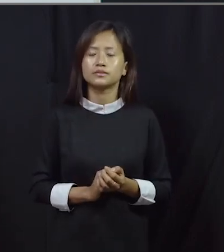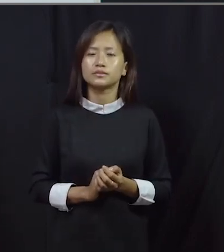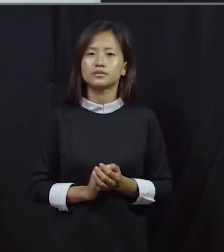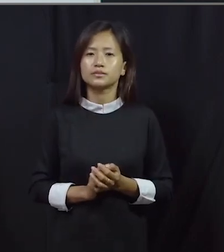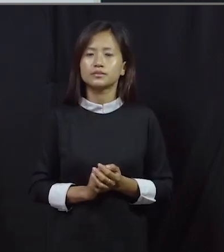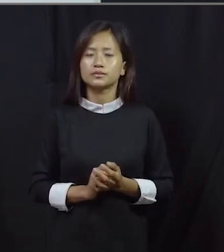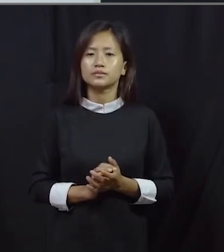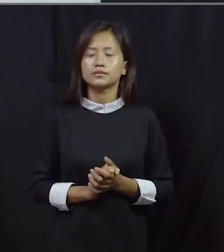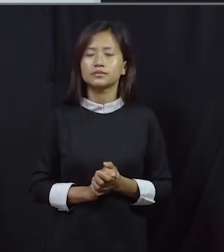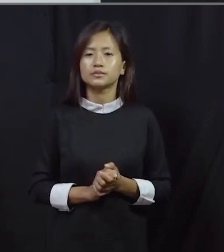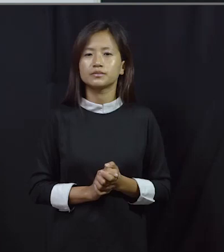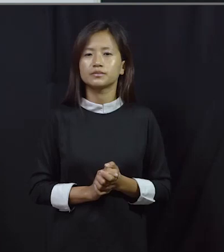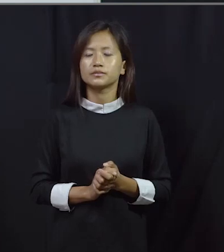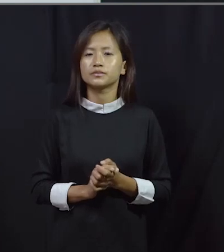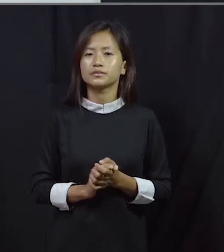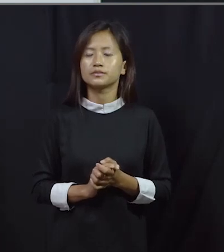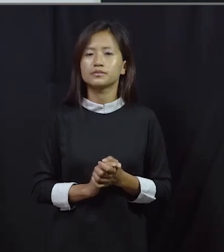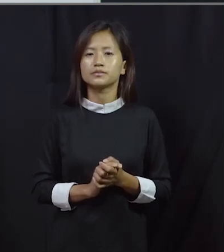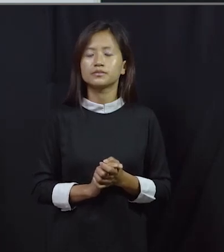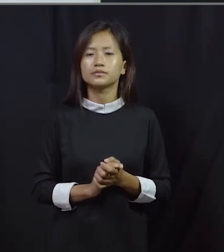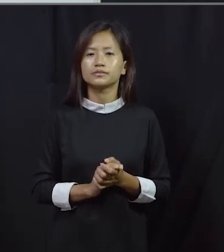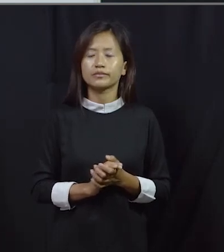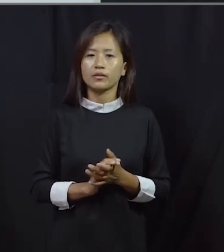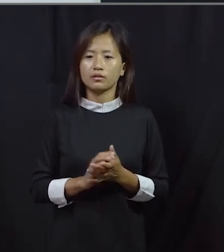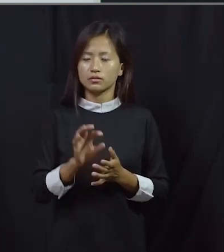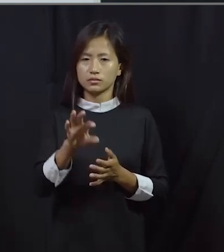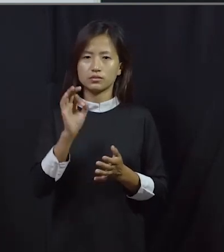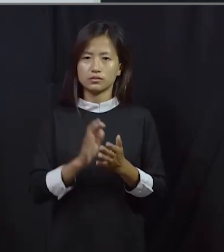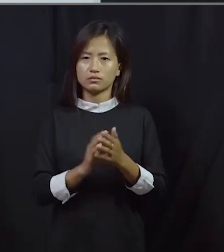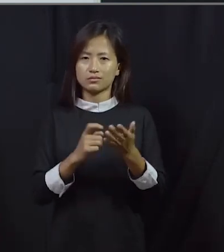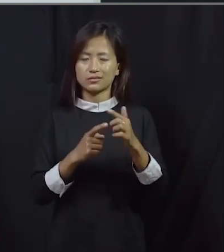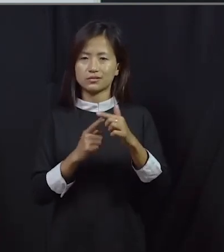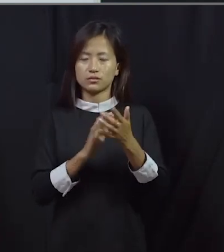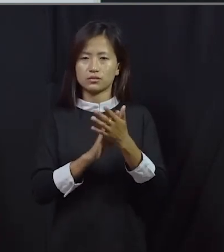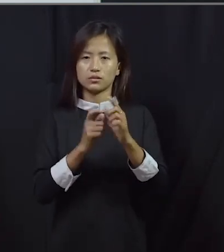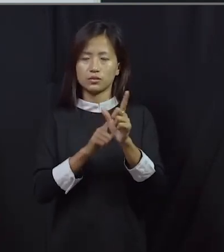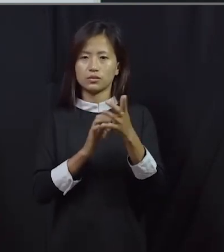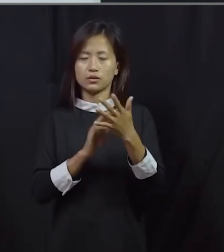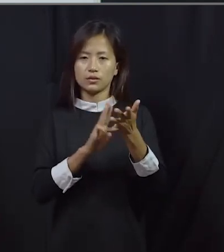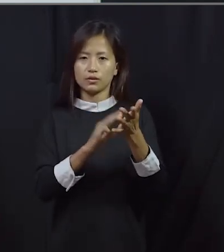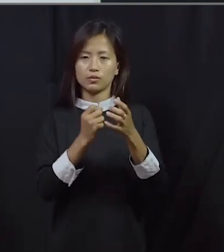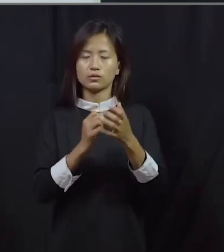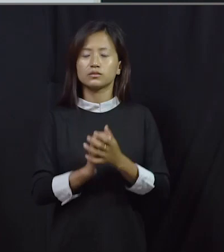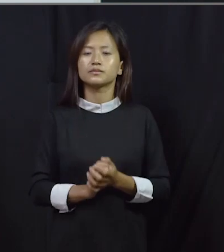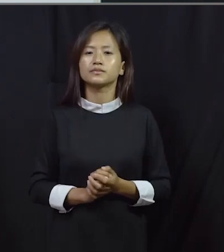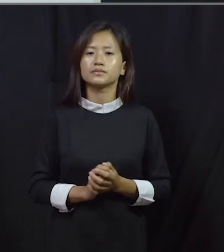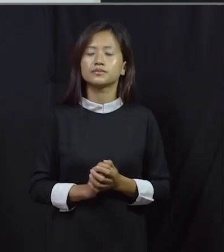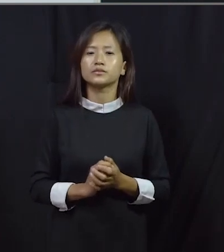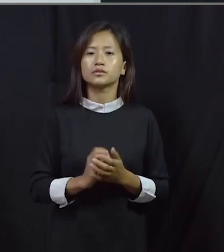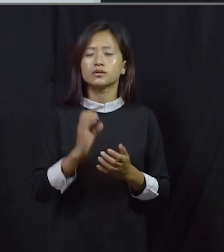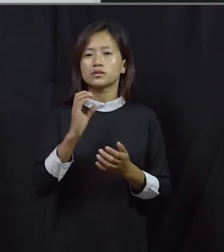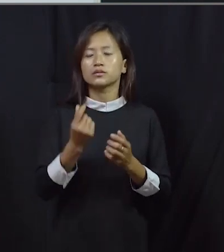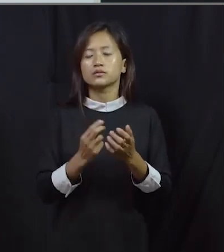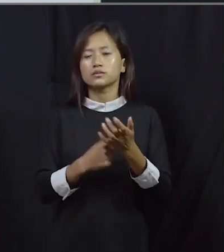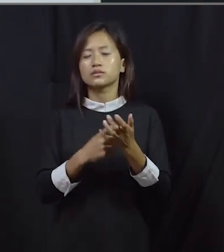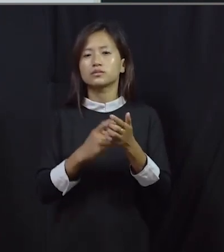temperature. When I say temperature, in some book, you might get thermodynamical temperature, but the same meaning. Okay, current also,